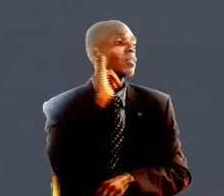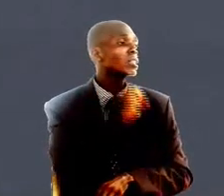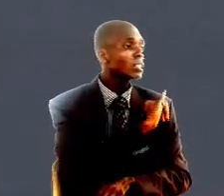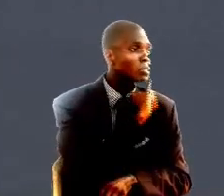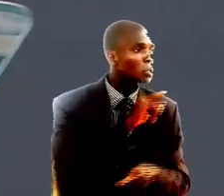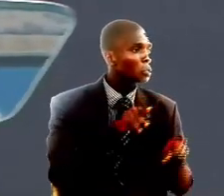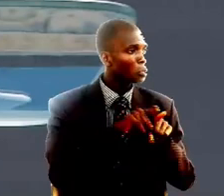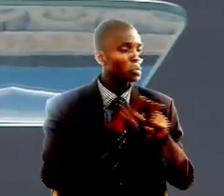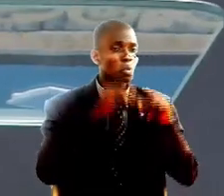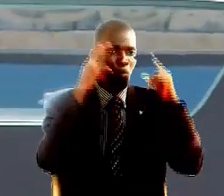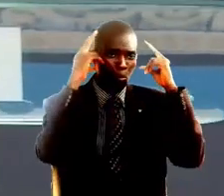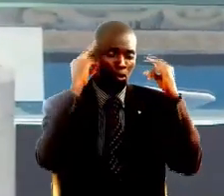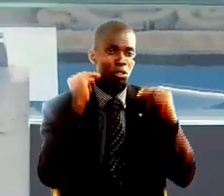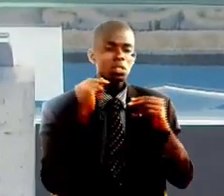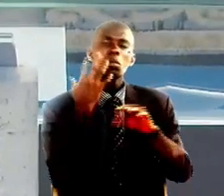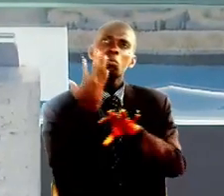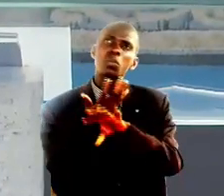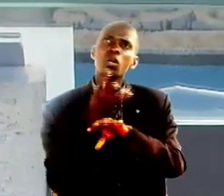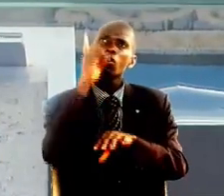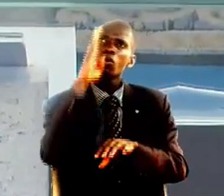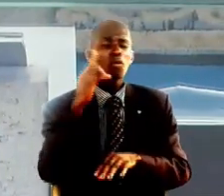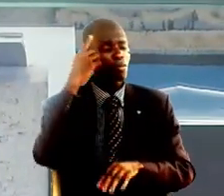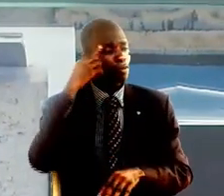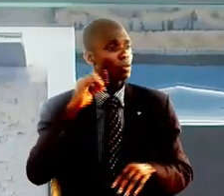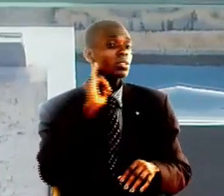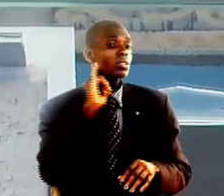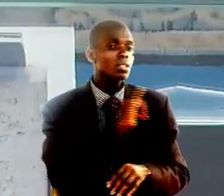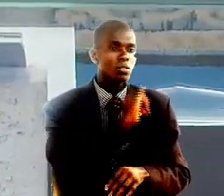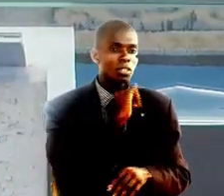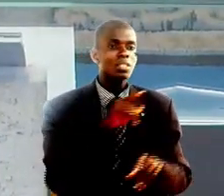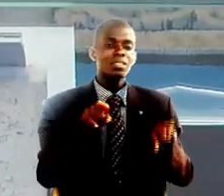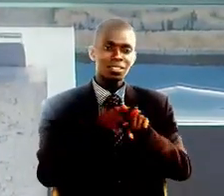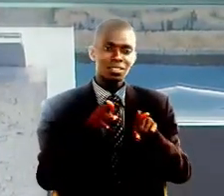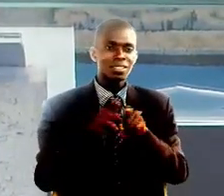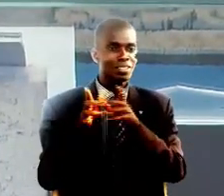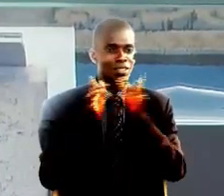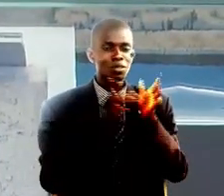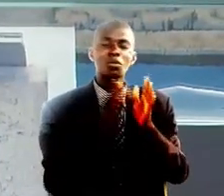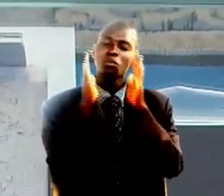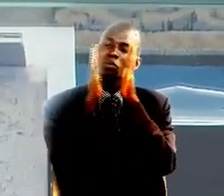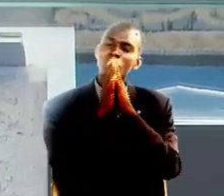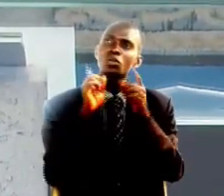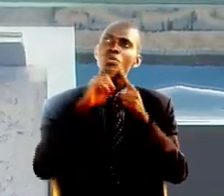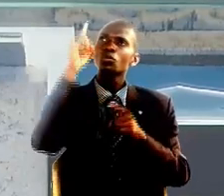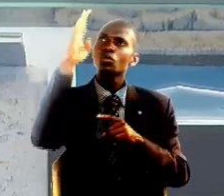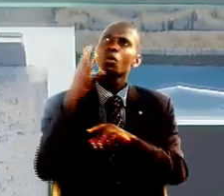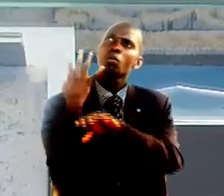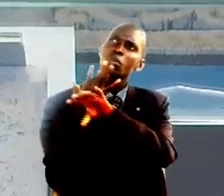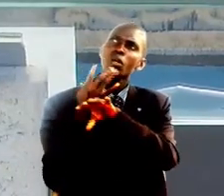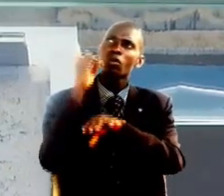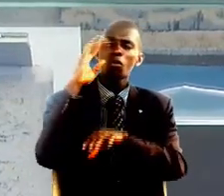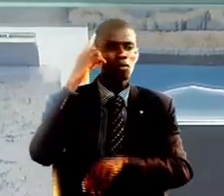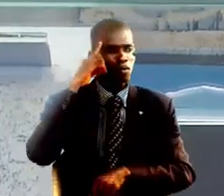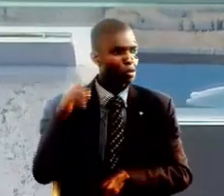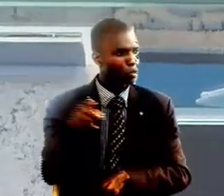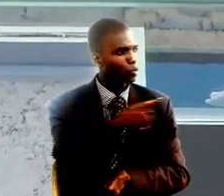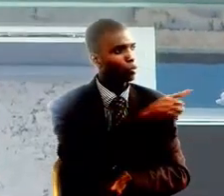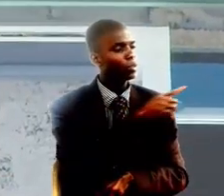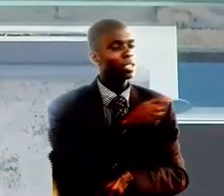greatest intercessor that ever lived is Jesus Christ, your Lord and Savior. And the Bible says he